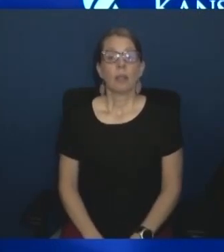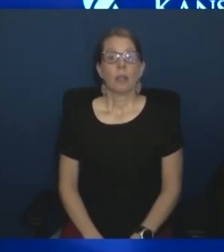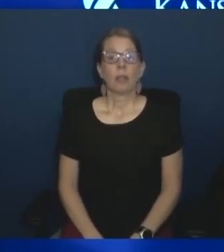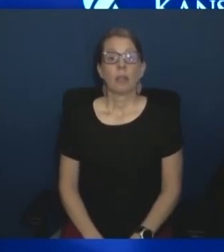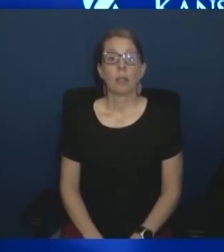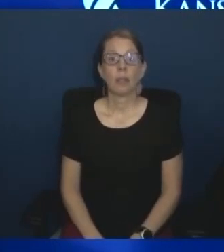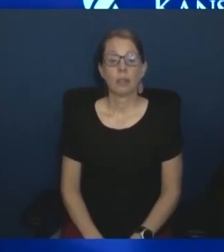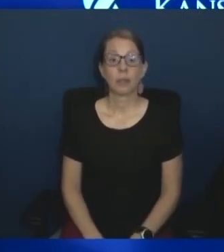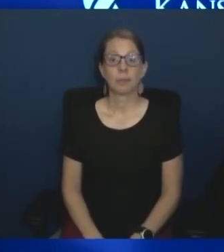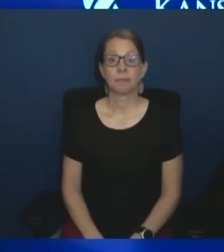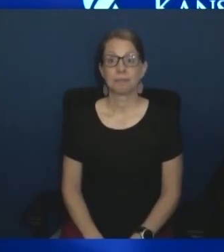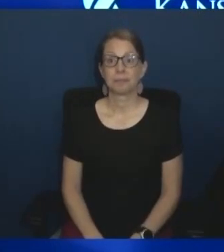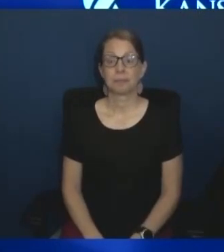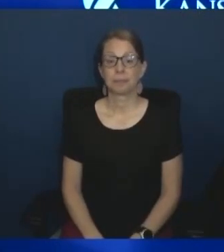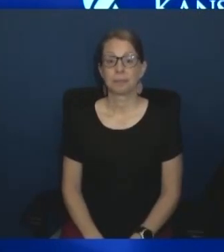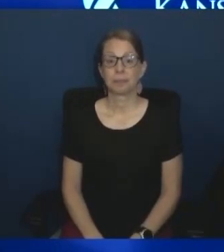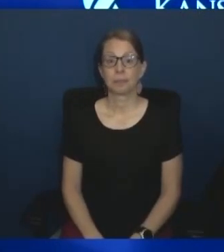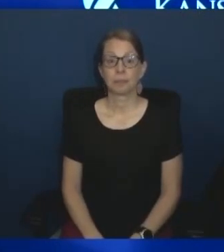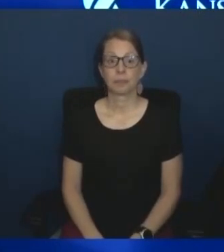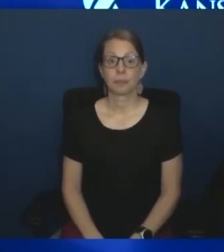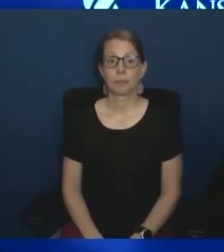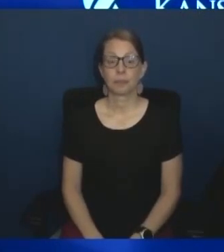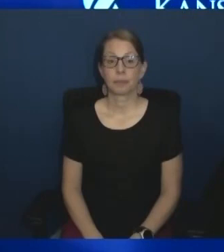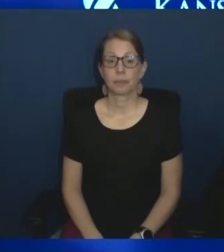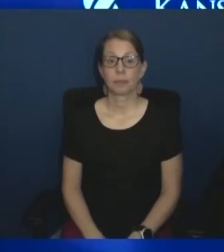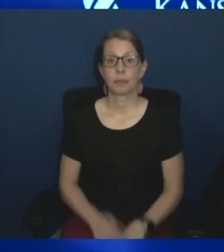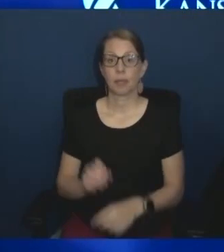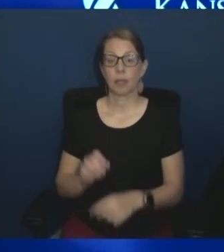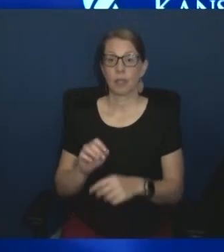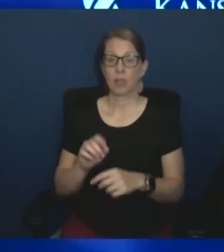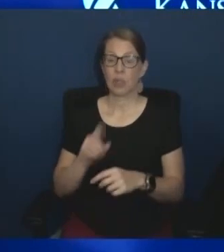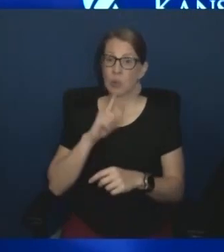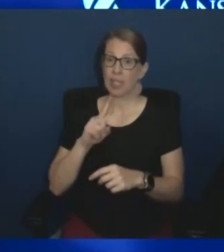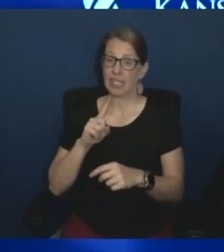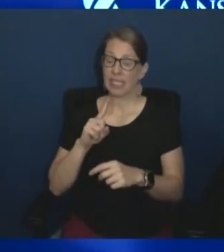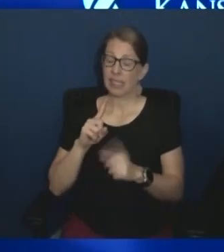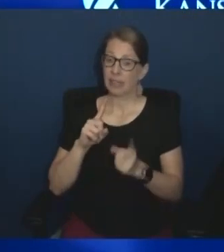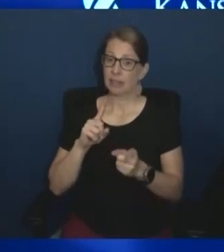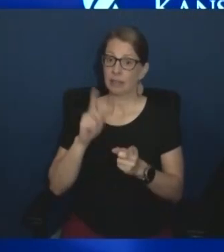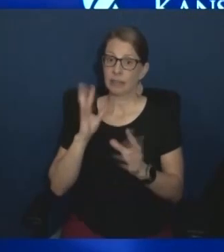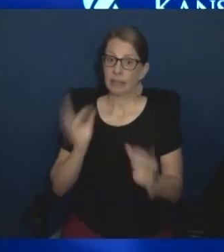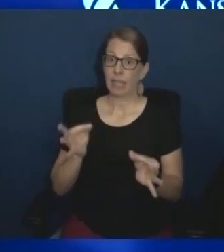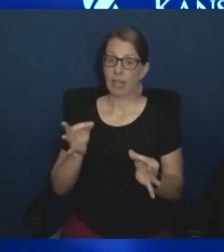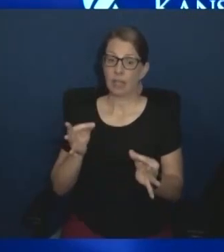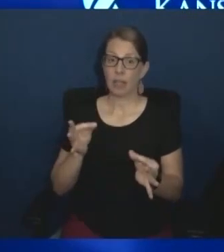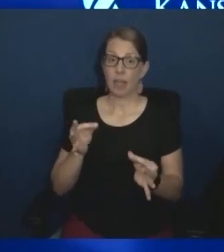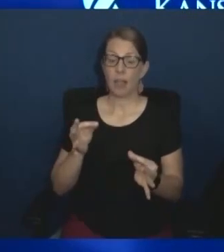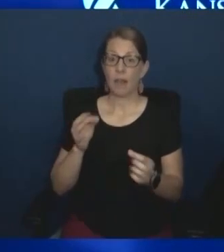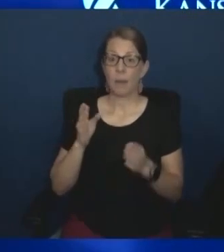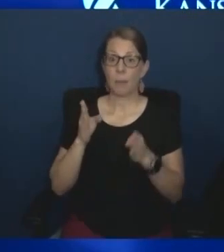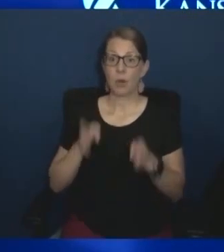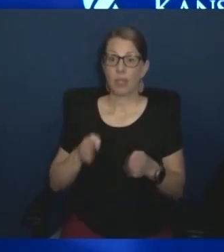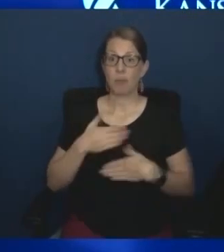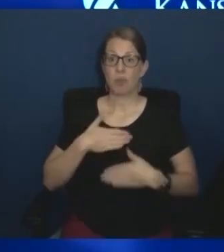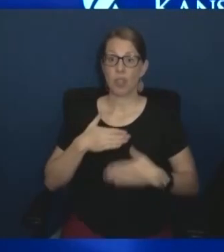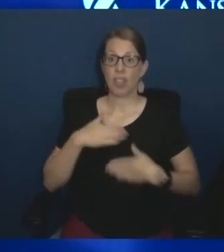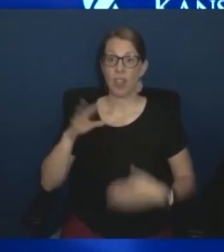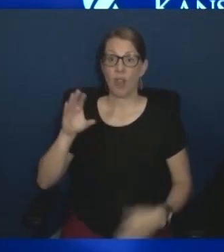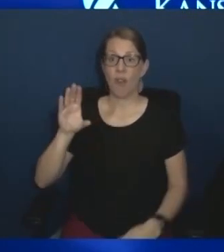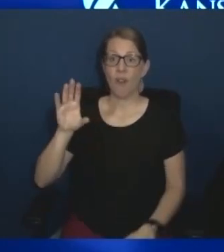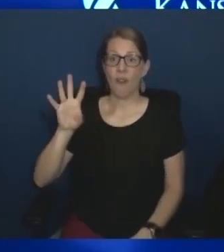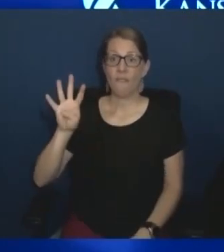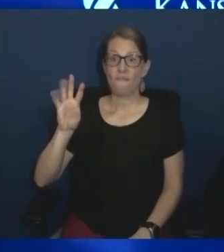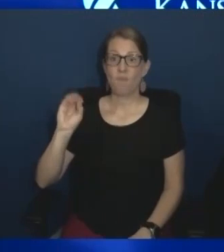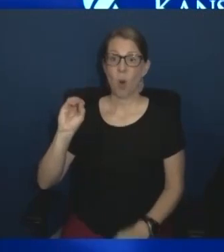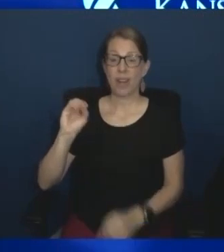Really what drives it is the work of breathing. If this person's breathing like 40 times a minute, they are sweating, they look like